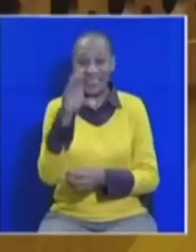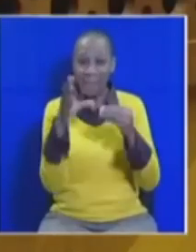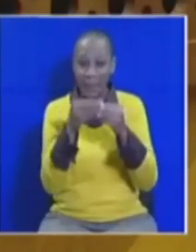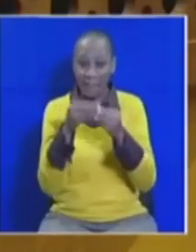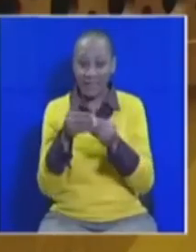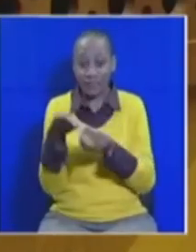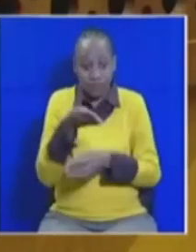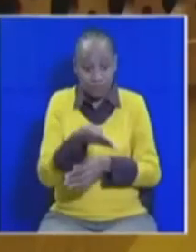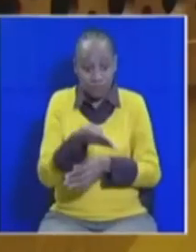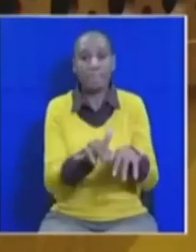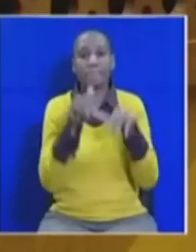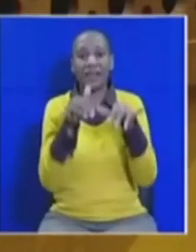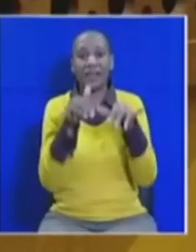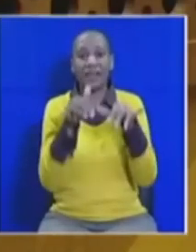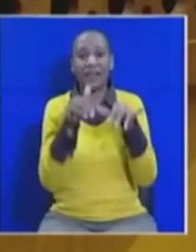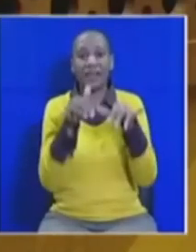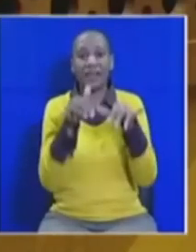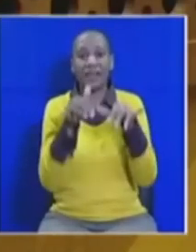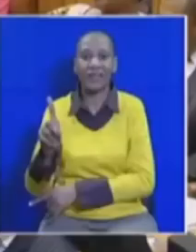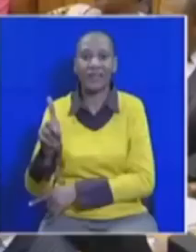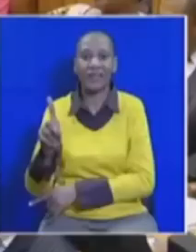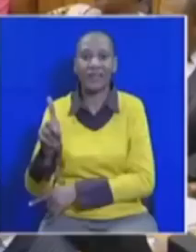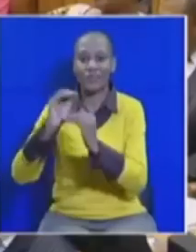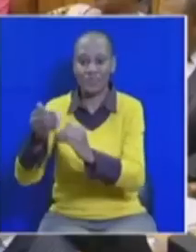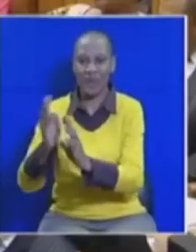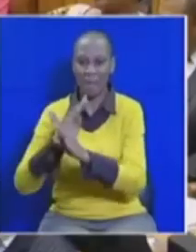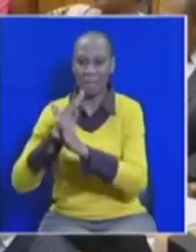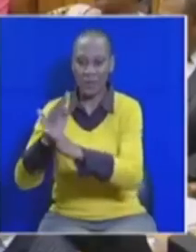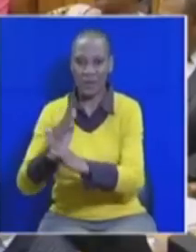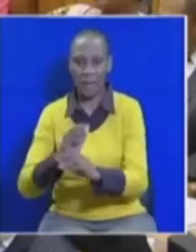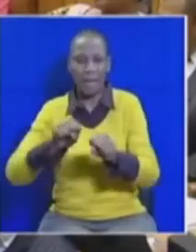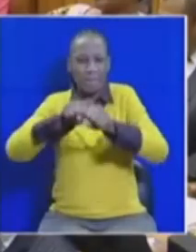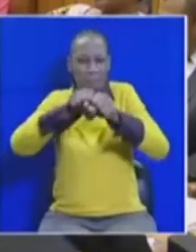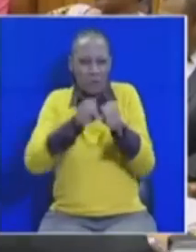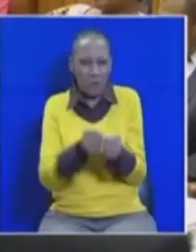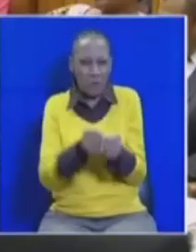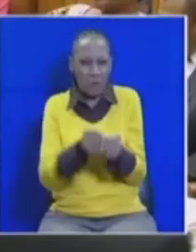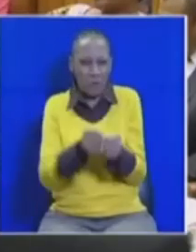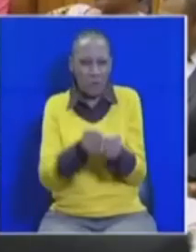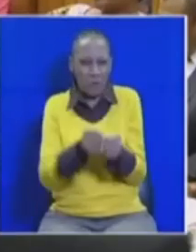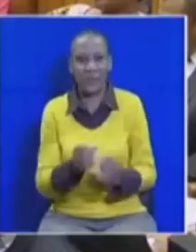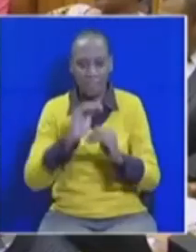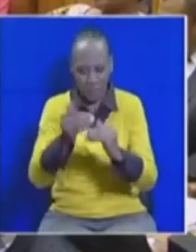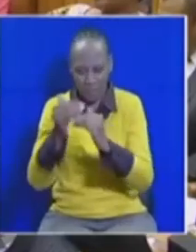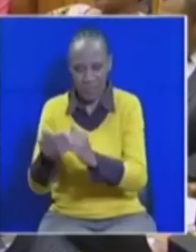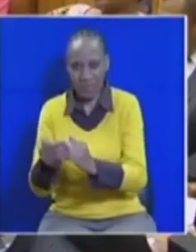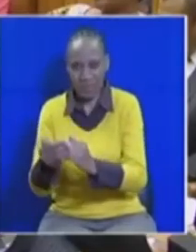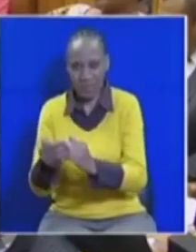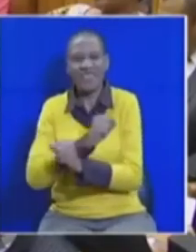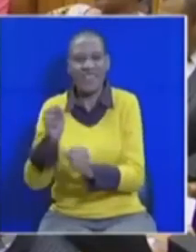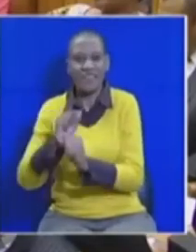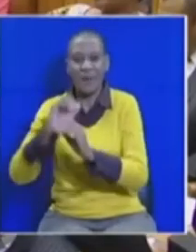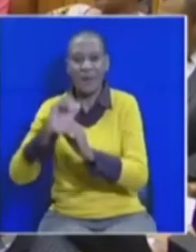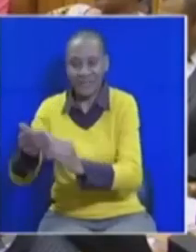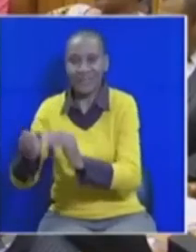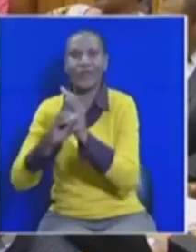parliament chose to defend a crooked, broken president instead of the